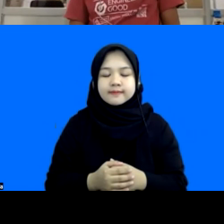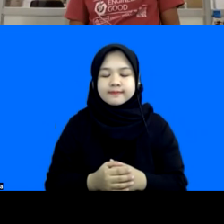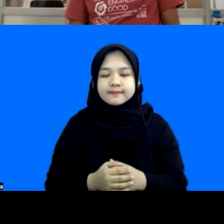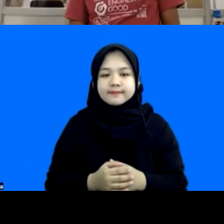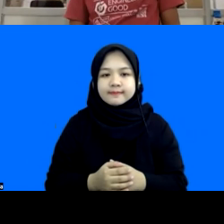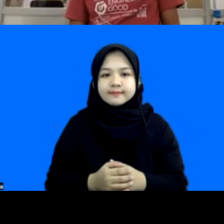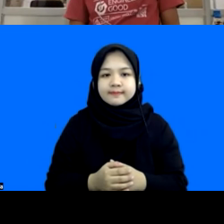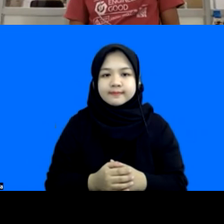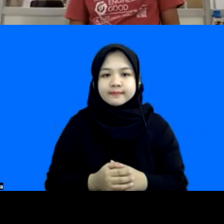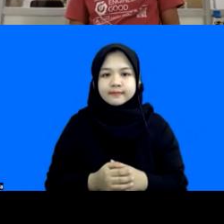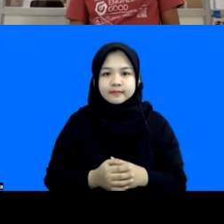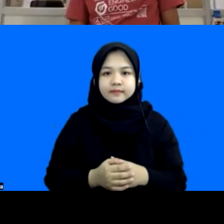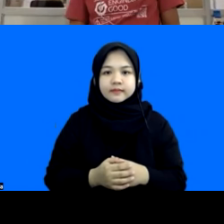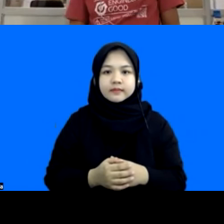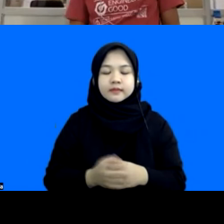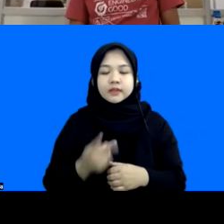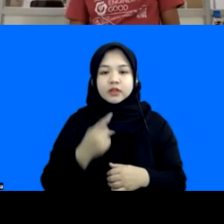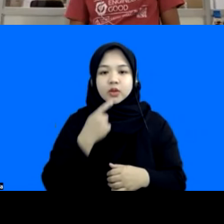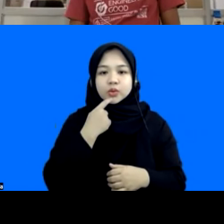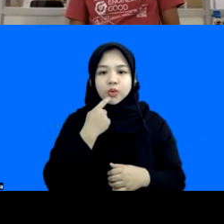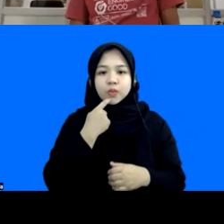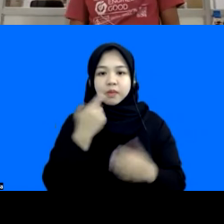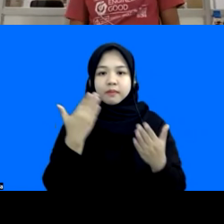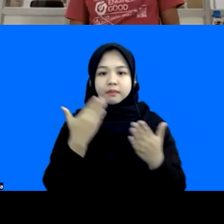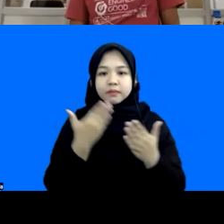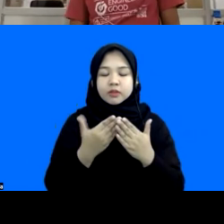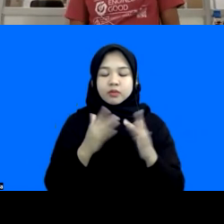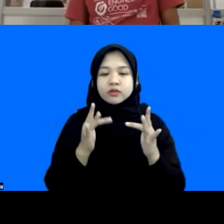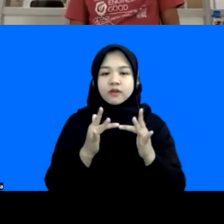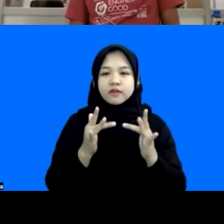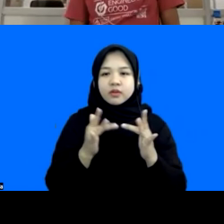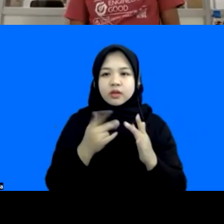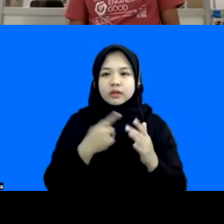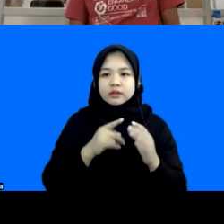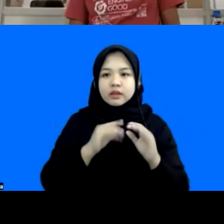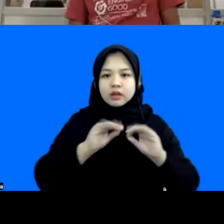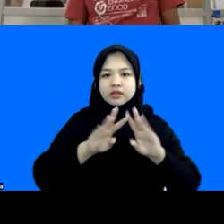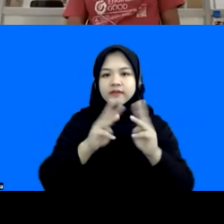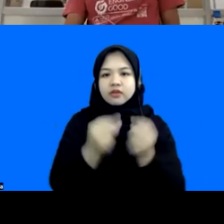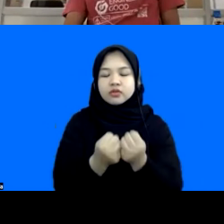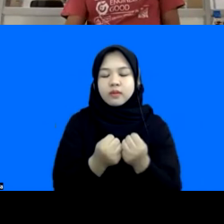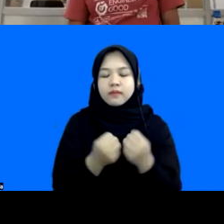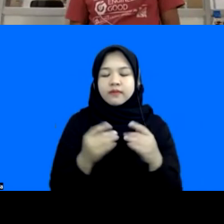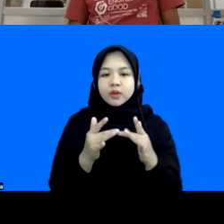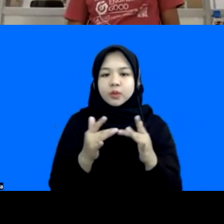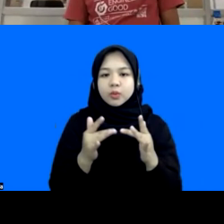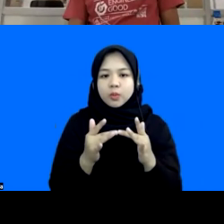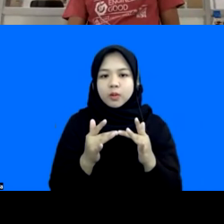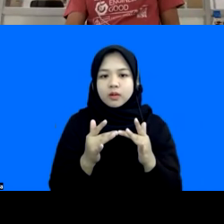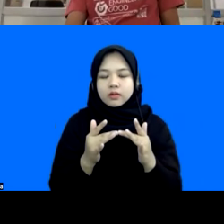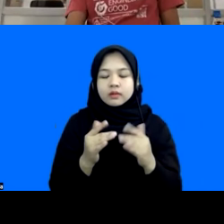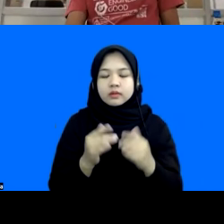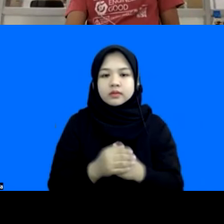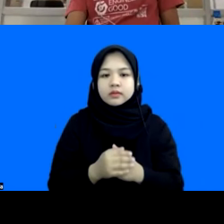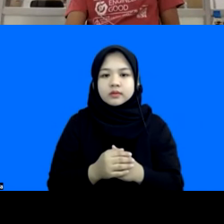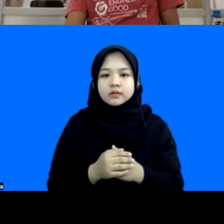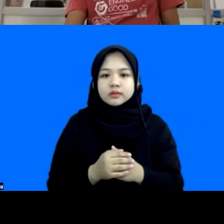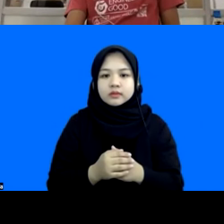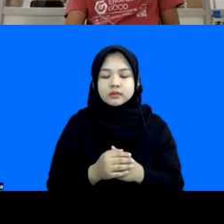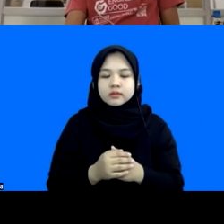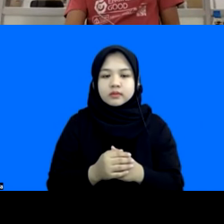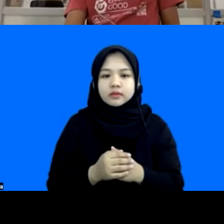we coordinated all the work through the technology that we ourselves were able to access. To give you a sense of the